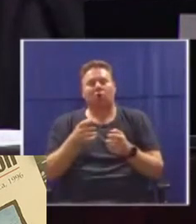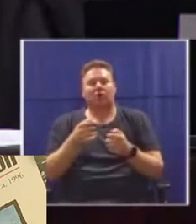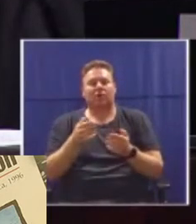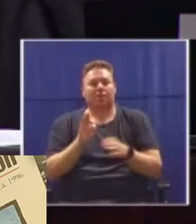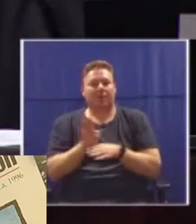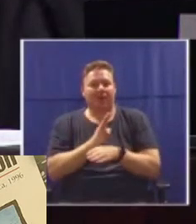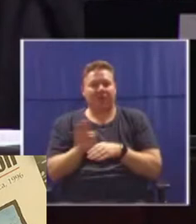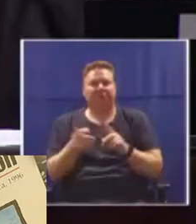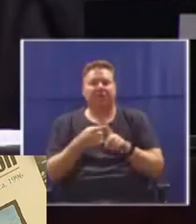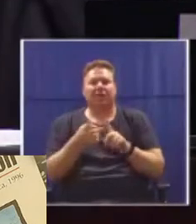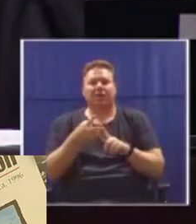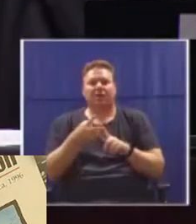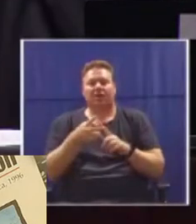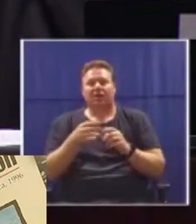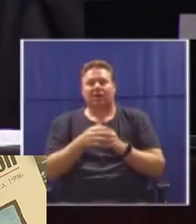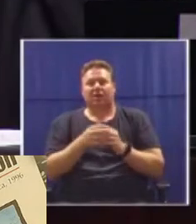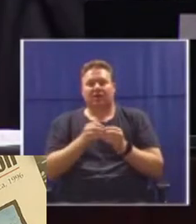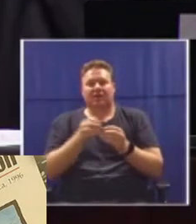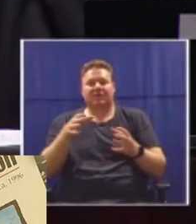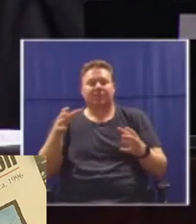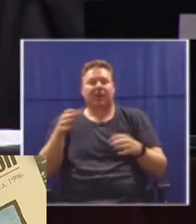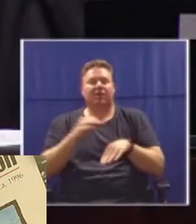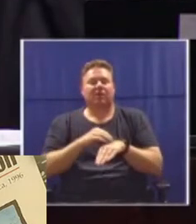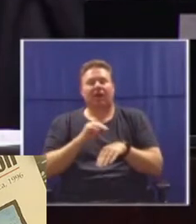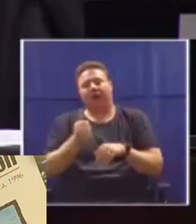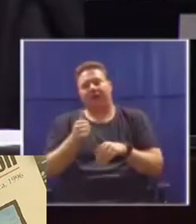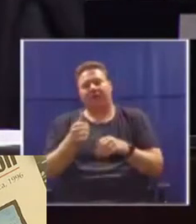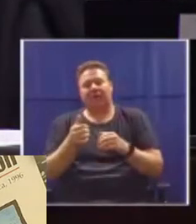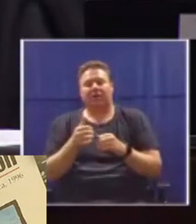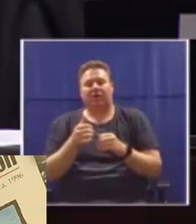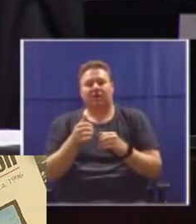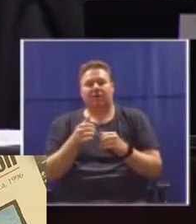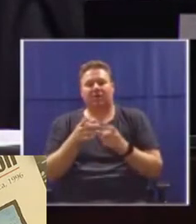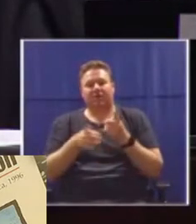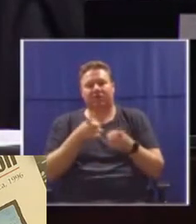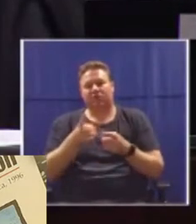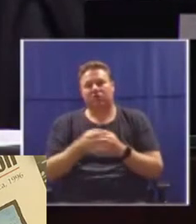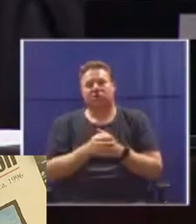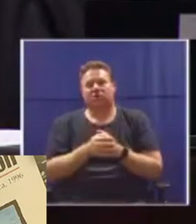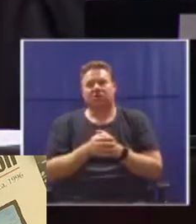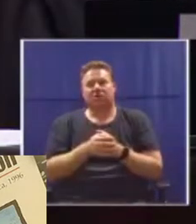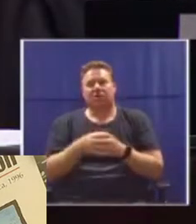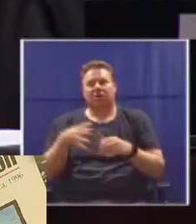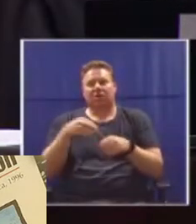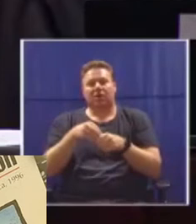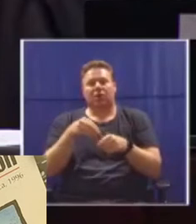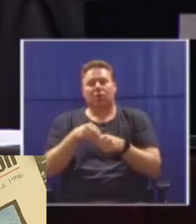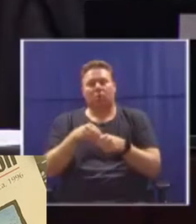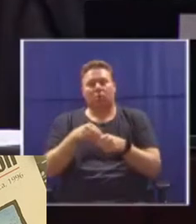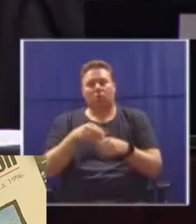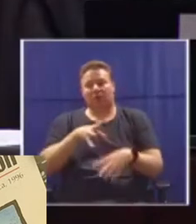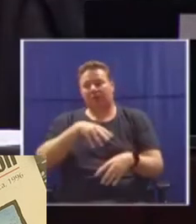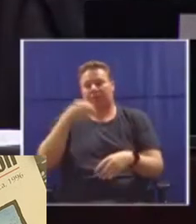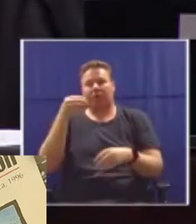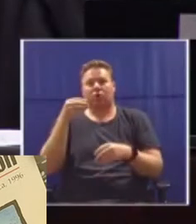coercive behavior and expands existing definitions such as domestic violence to include spiritual abuse,